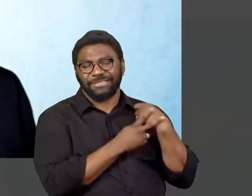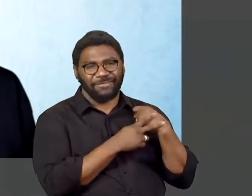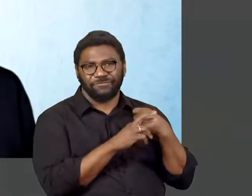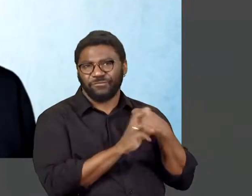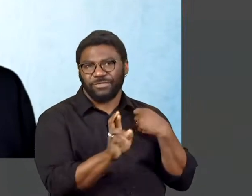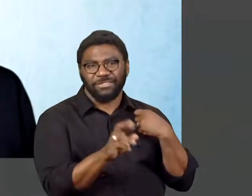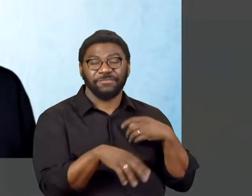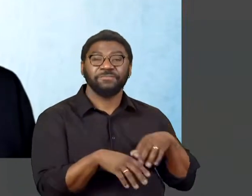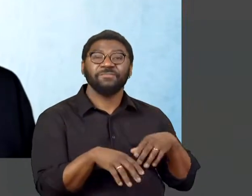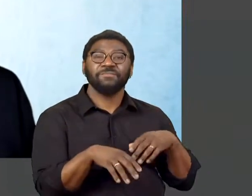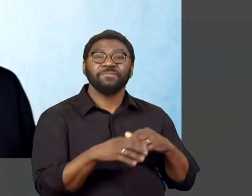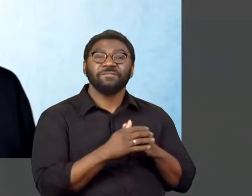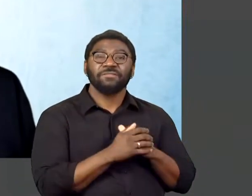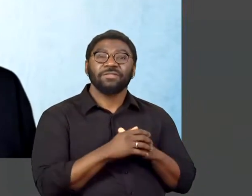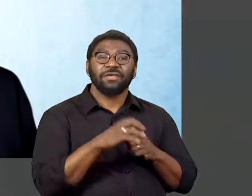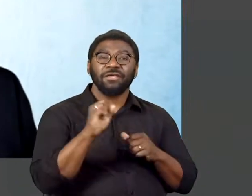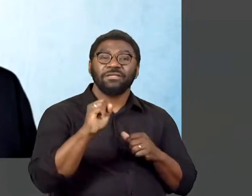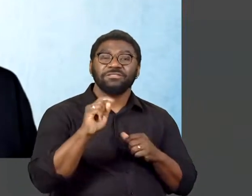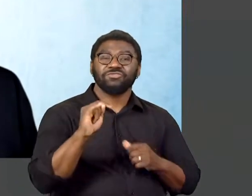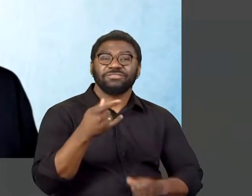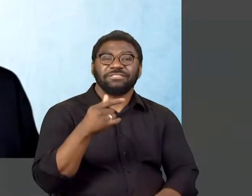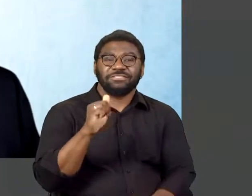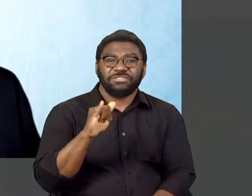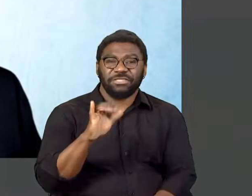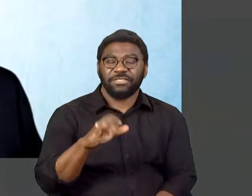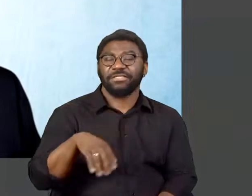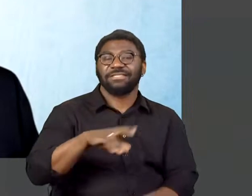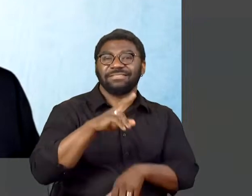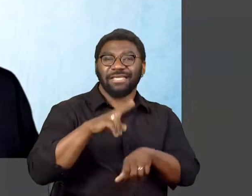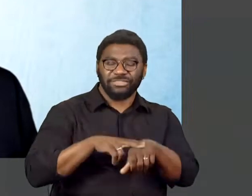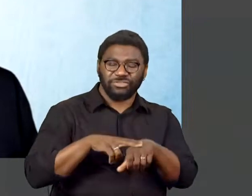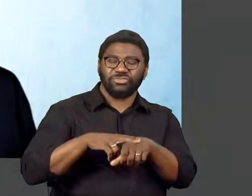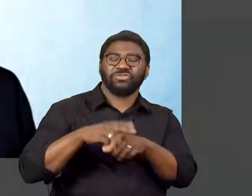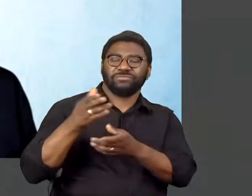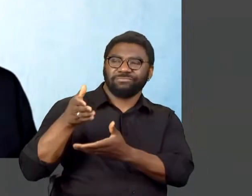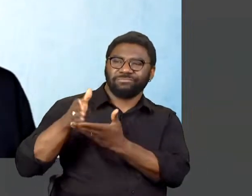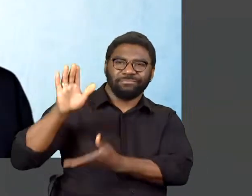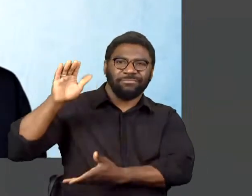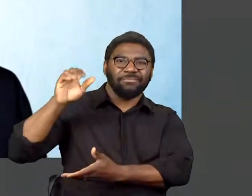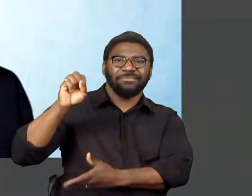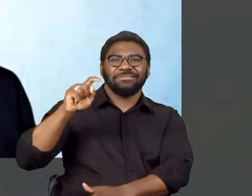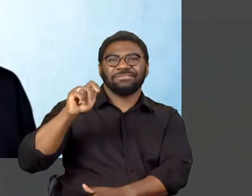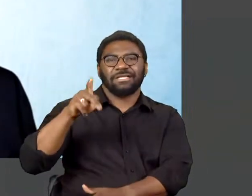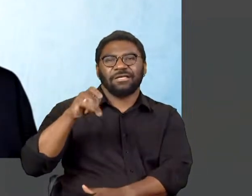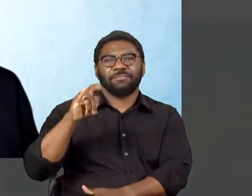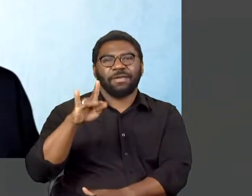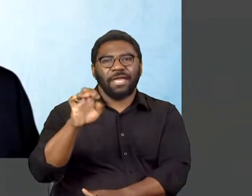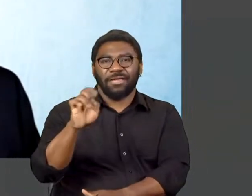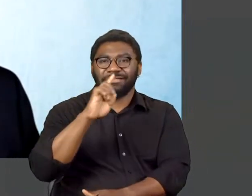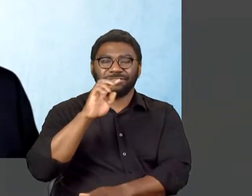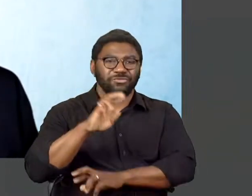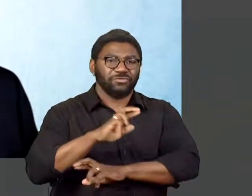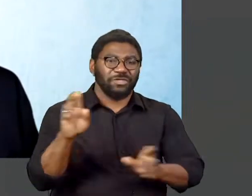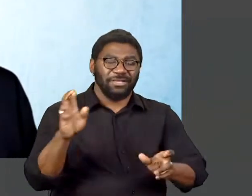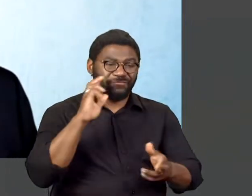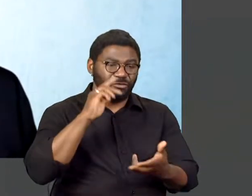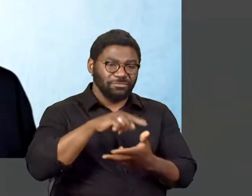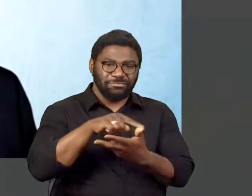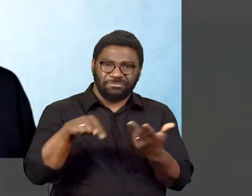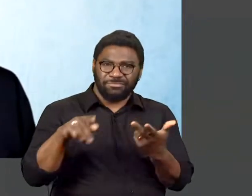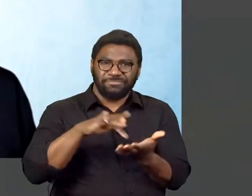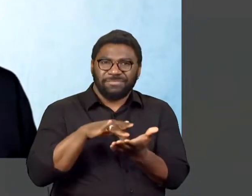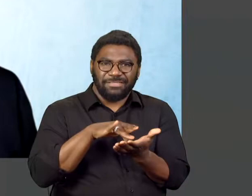to. The Strategic National Stockpile is available again with antivirals, oseltamivir, baloxavir,